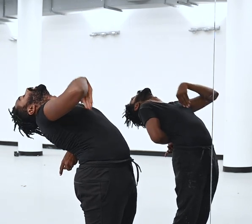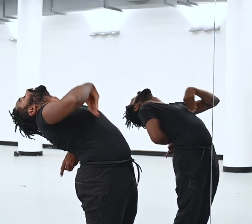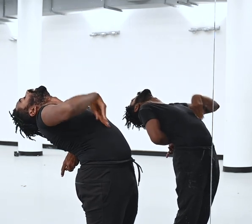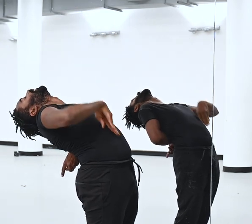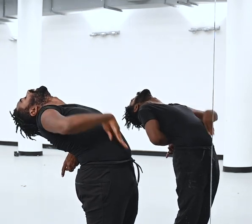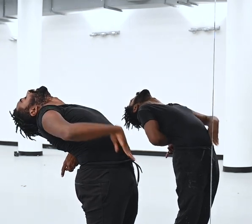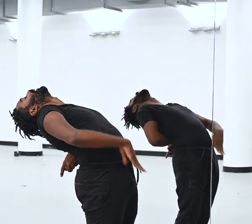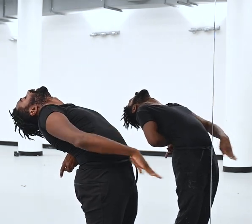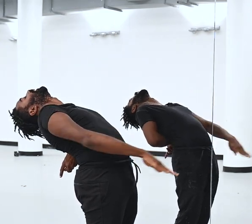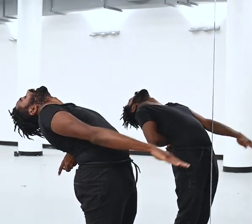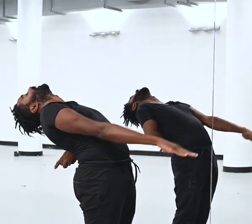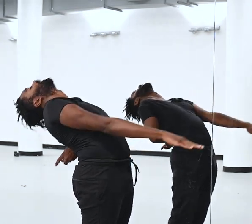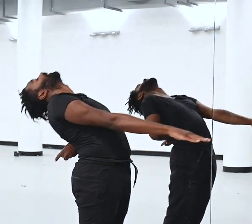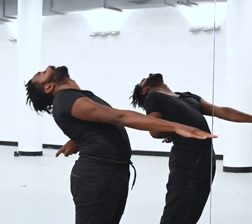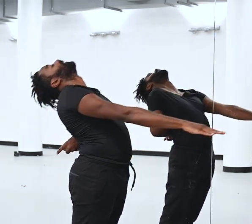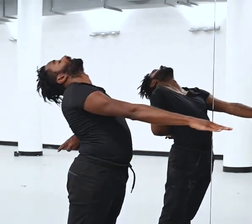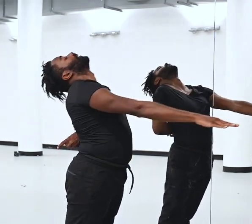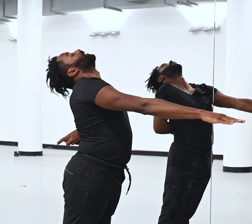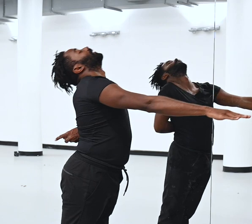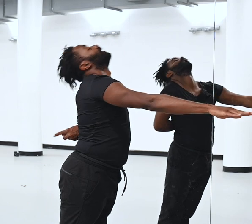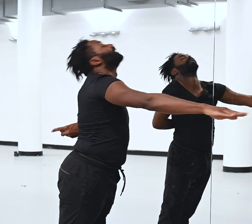And so has he.